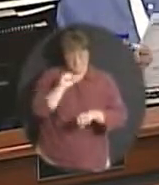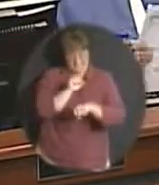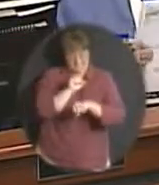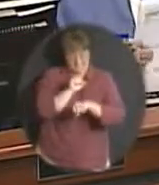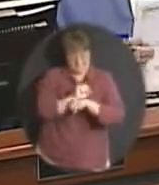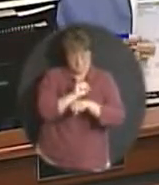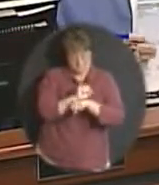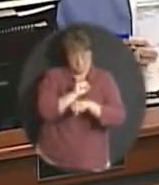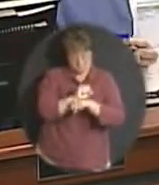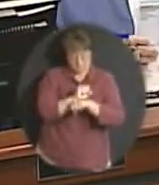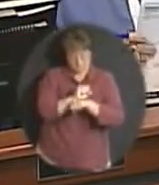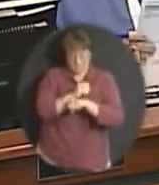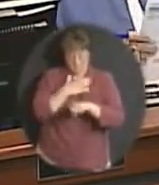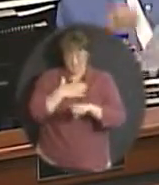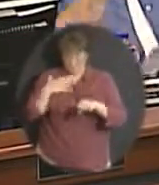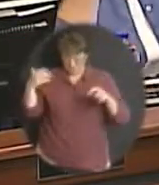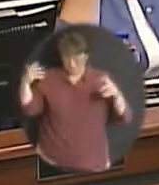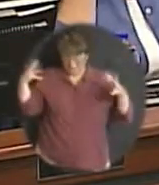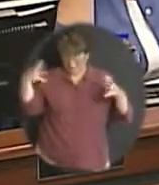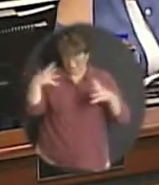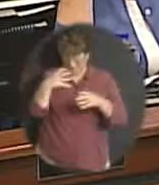based on your preferences. Are there any